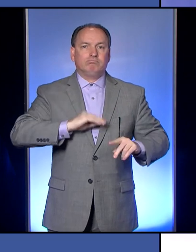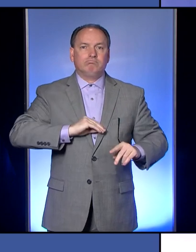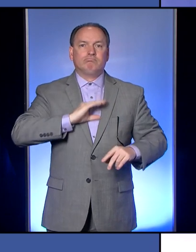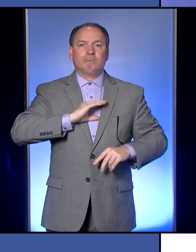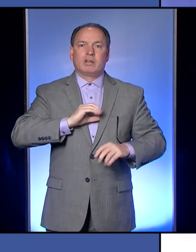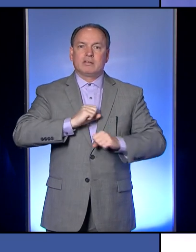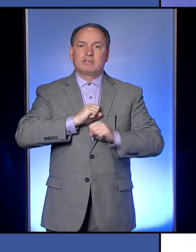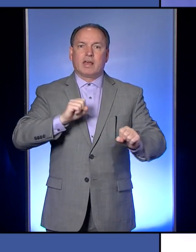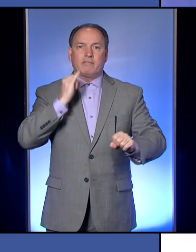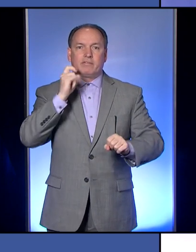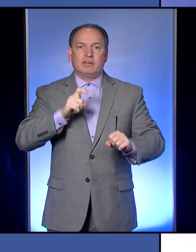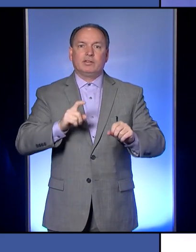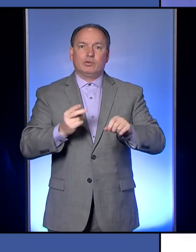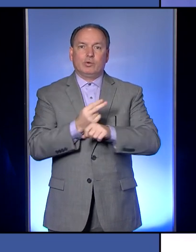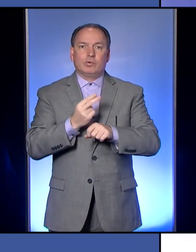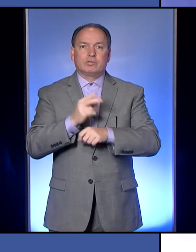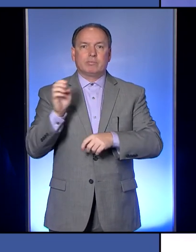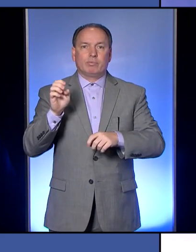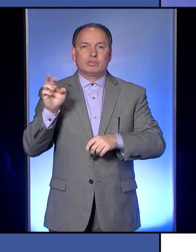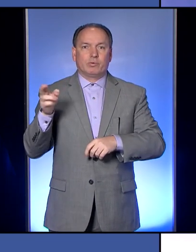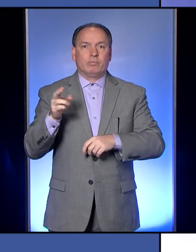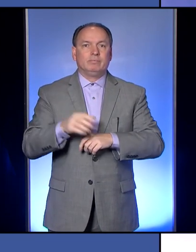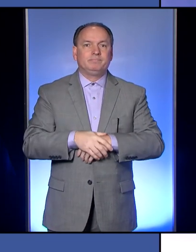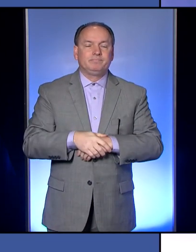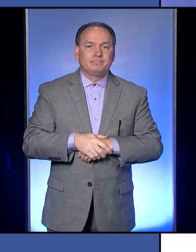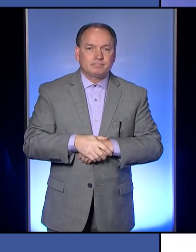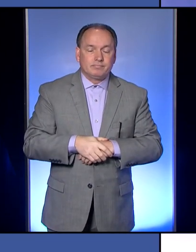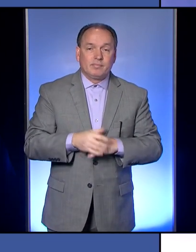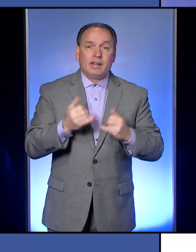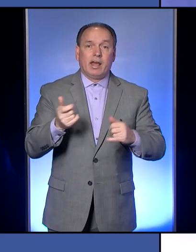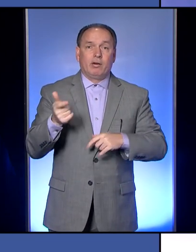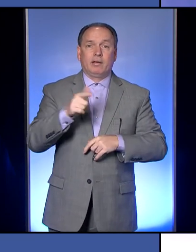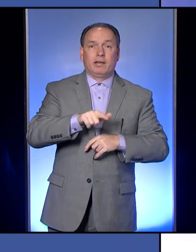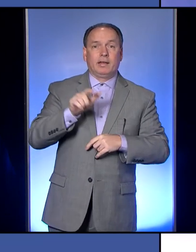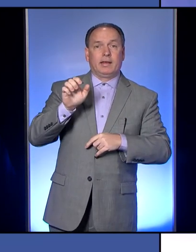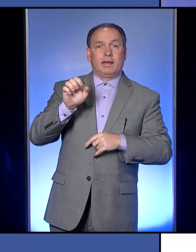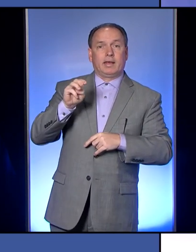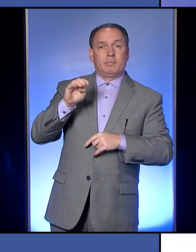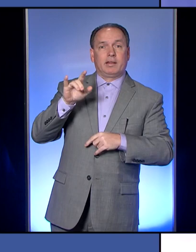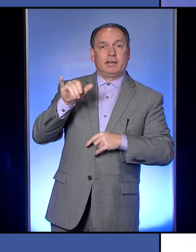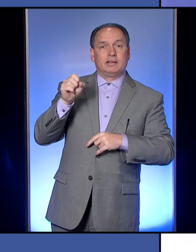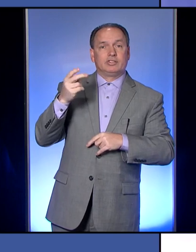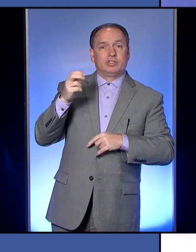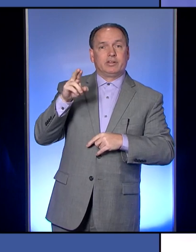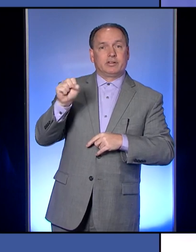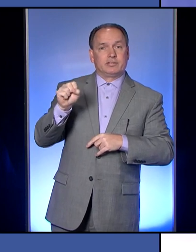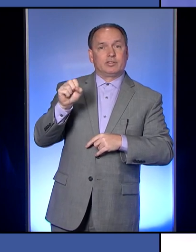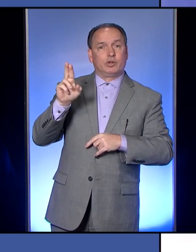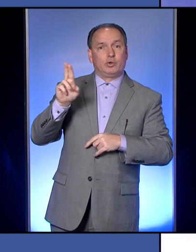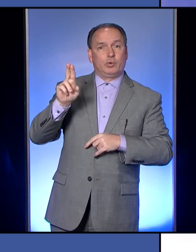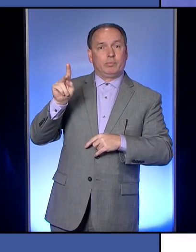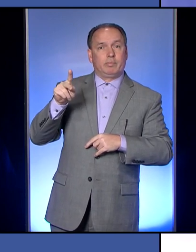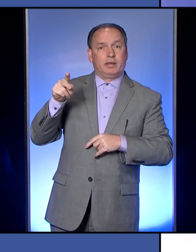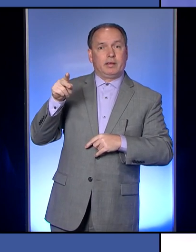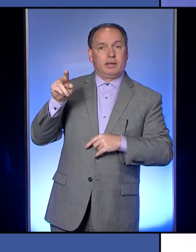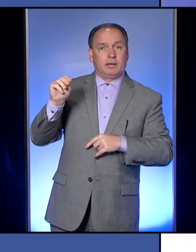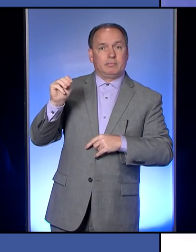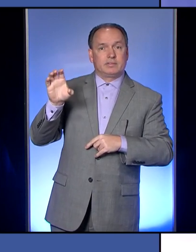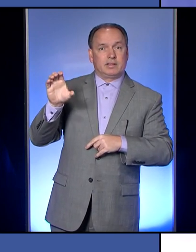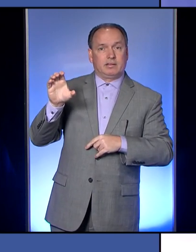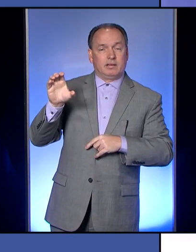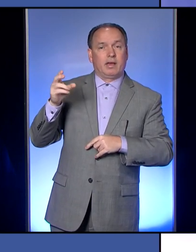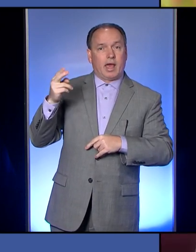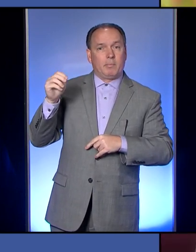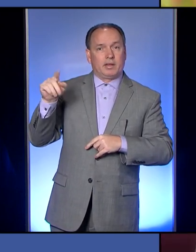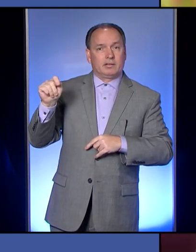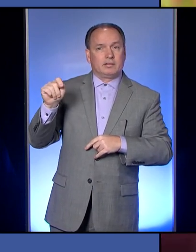to use the emergency room. And now I would like to ask Emily Shears from UPMC Hammett to speak. Emily? Yeah, good